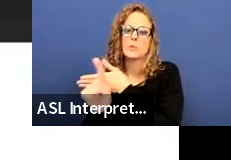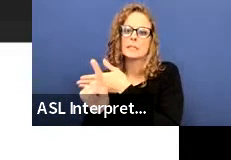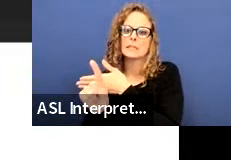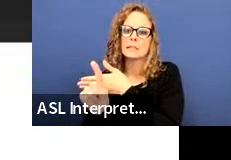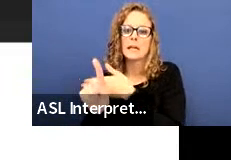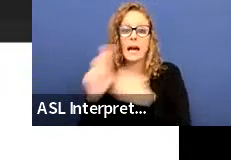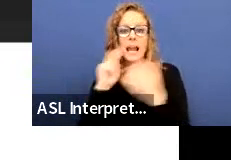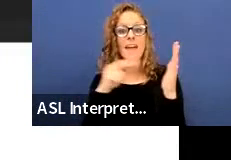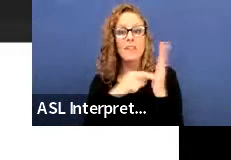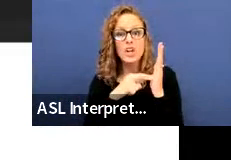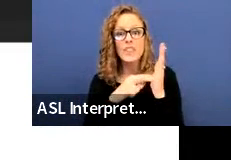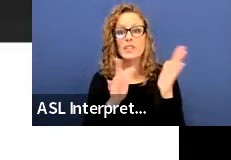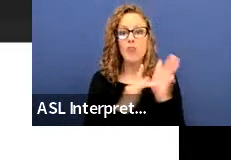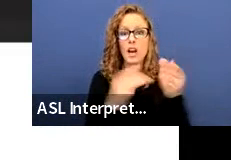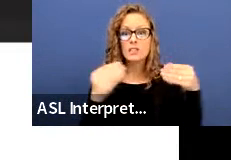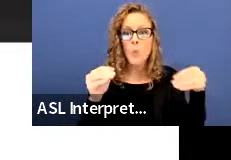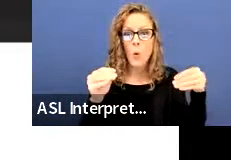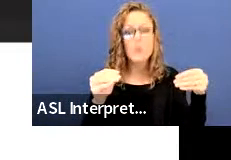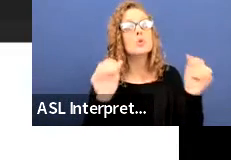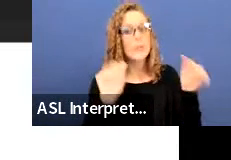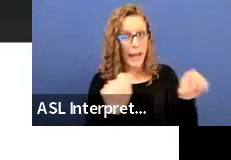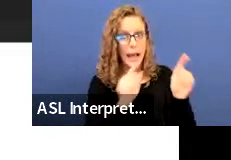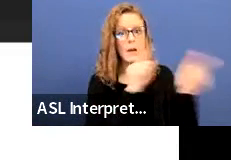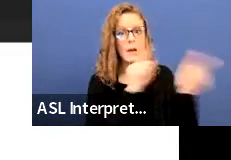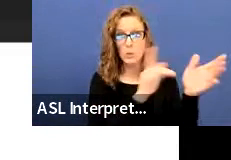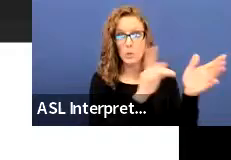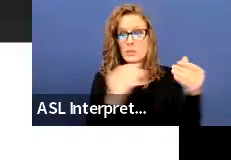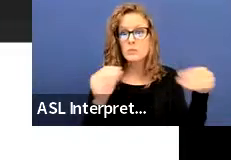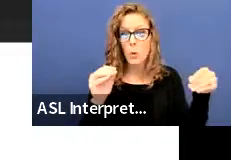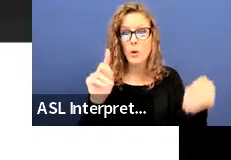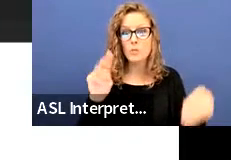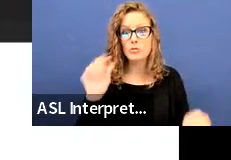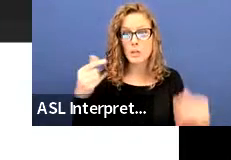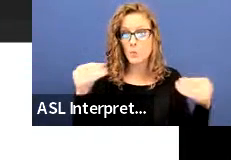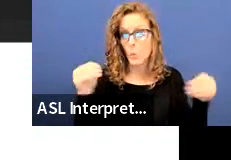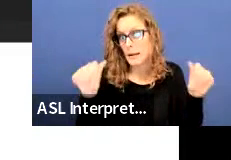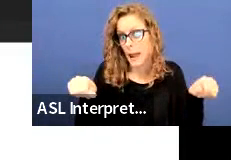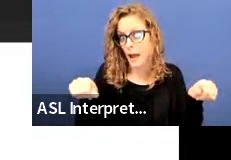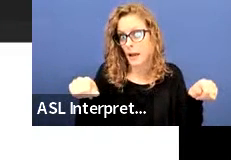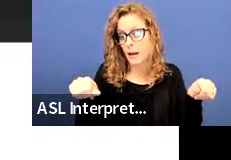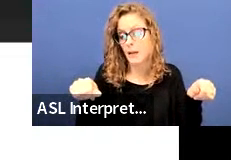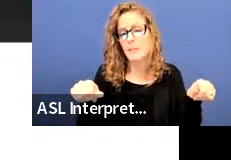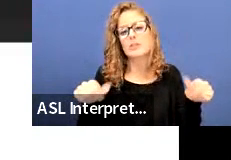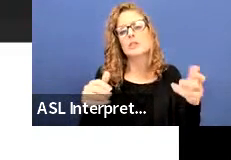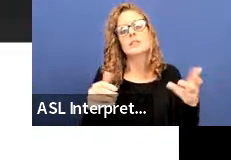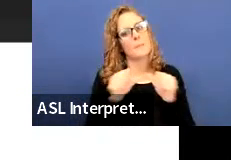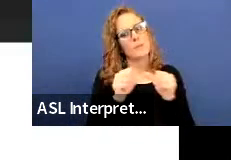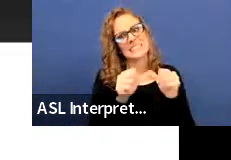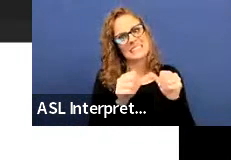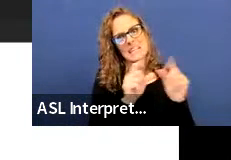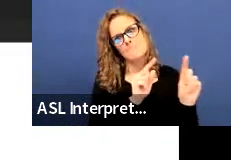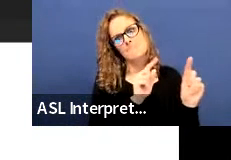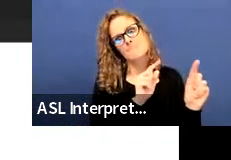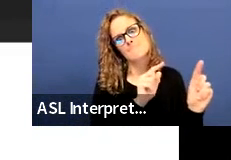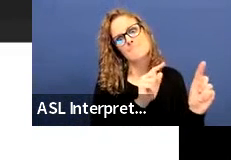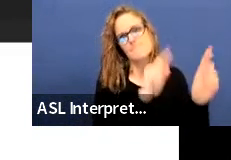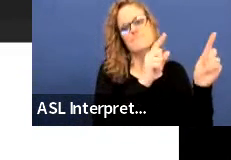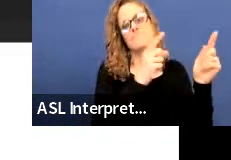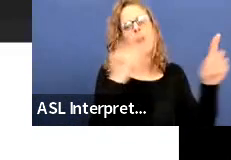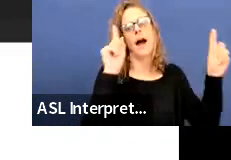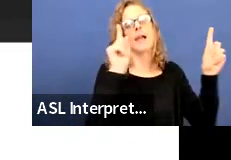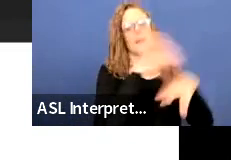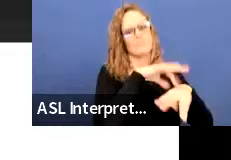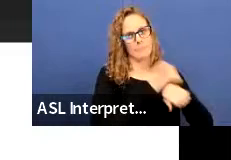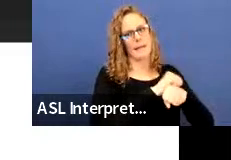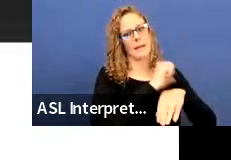at the drugstores too. You can do it. I encourage people just to have a little persistence, get those boosters scheduled. We're doing better